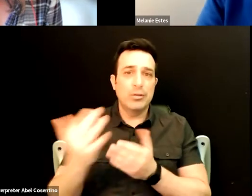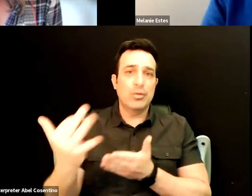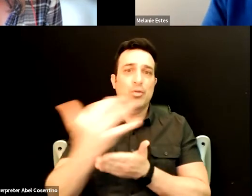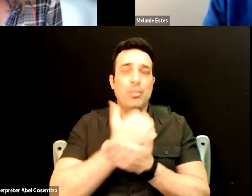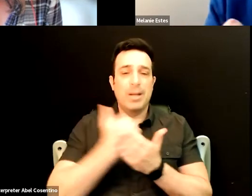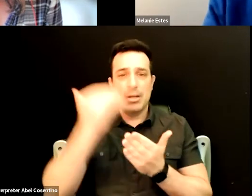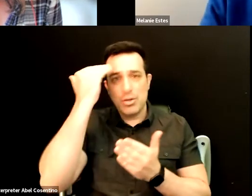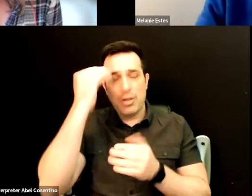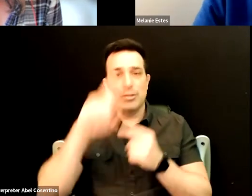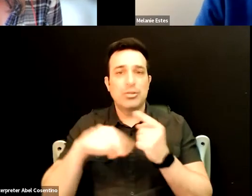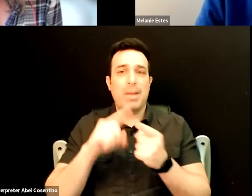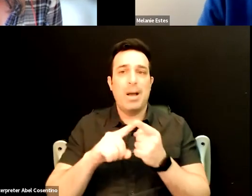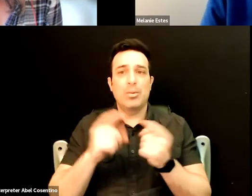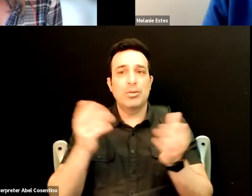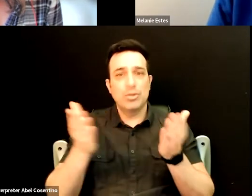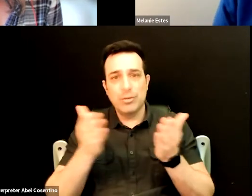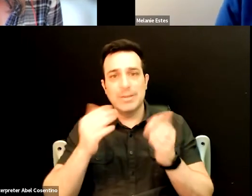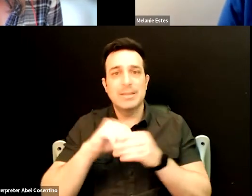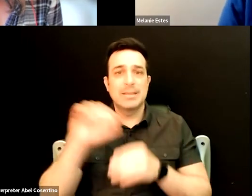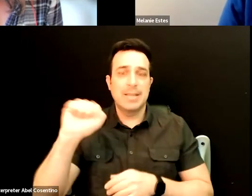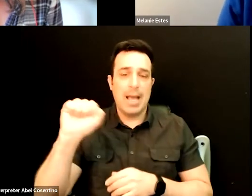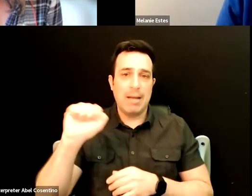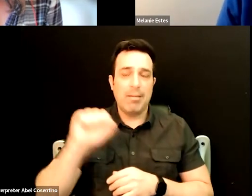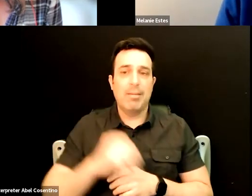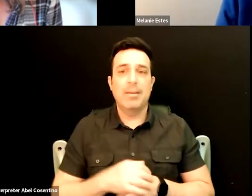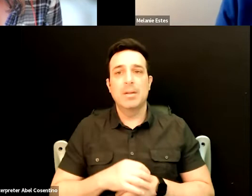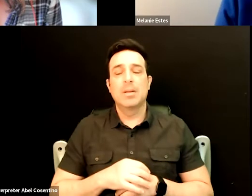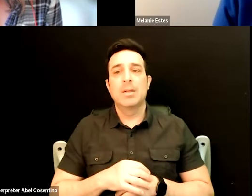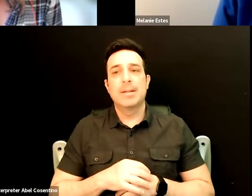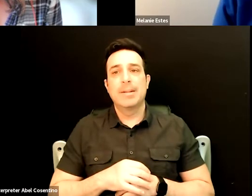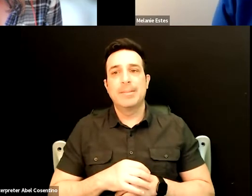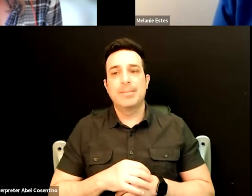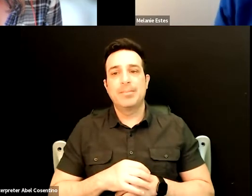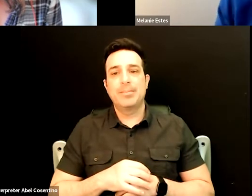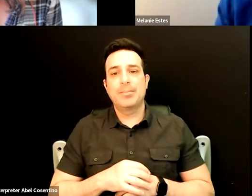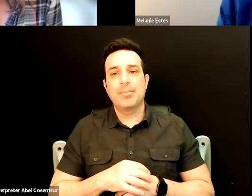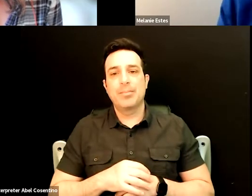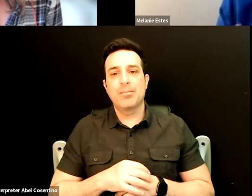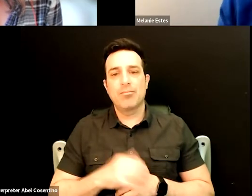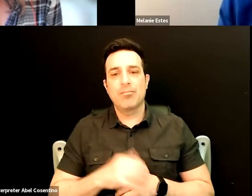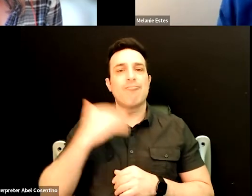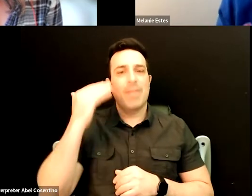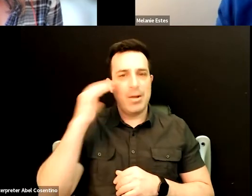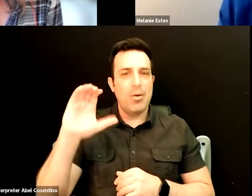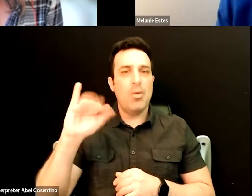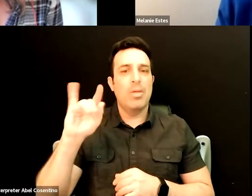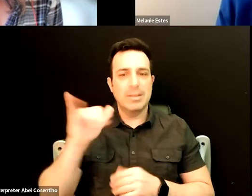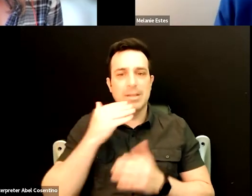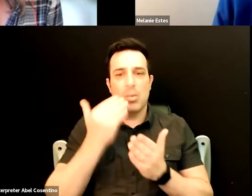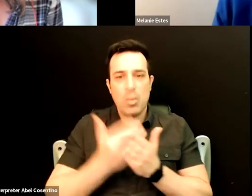about the services in Seattle. I know this city very well. I know